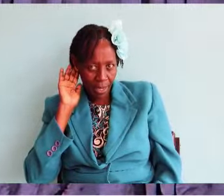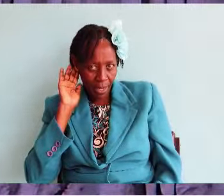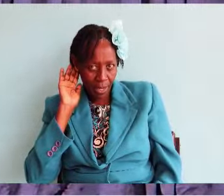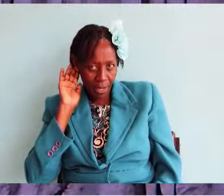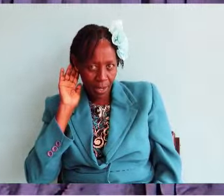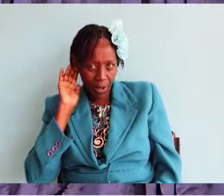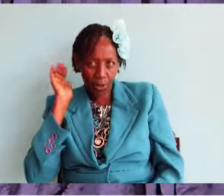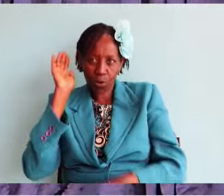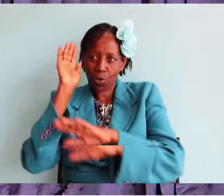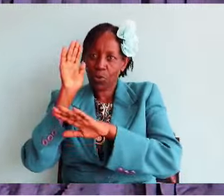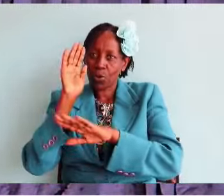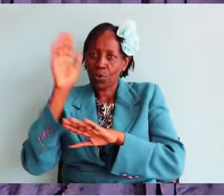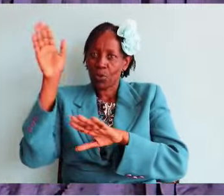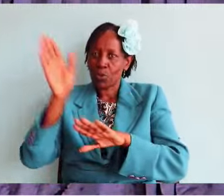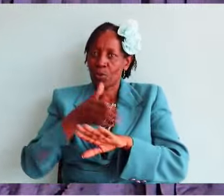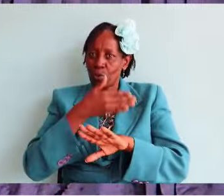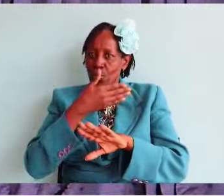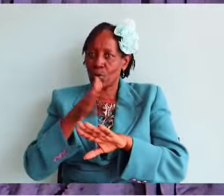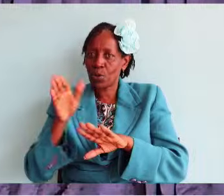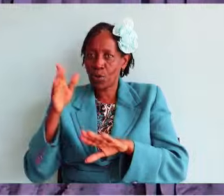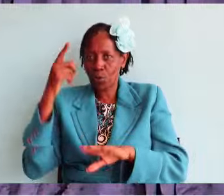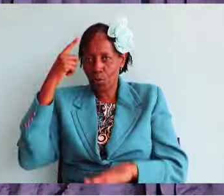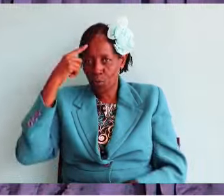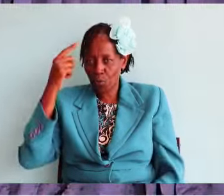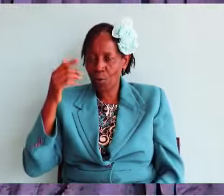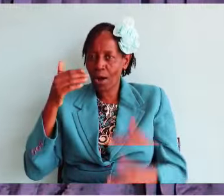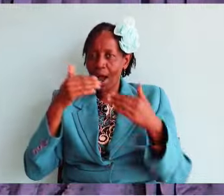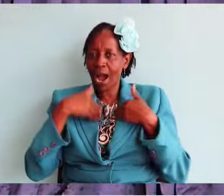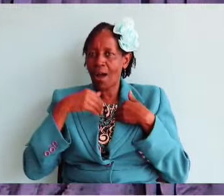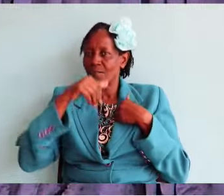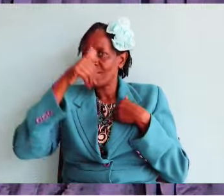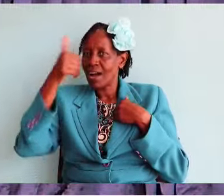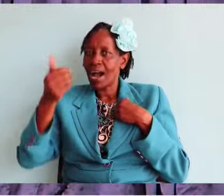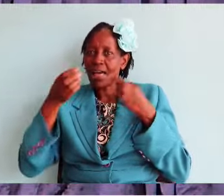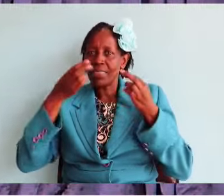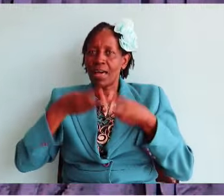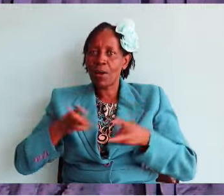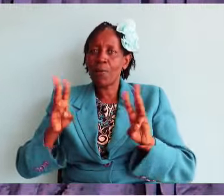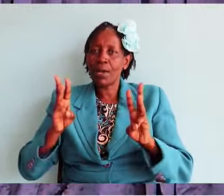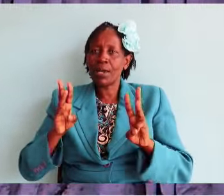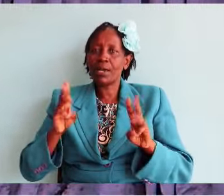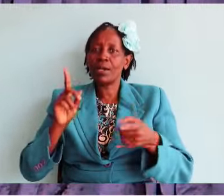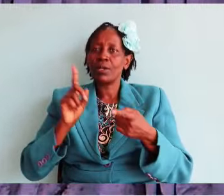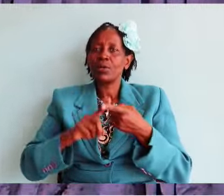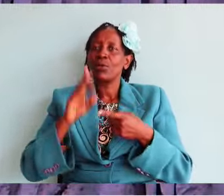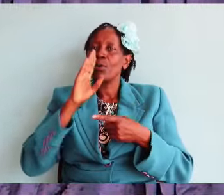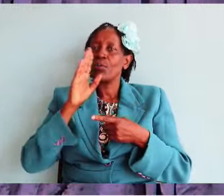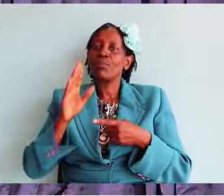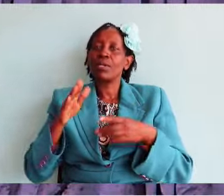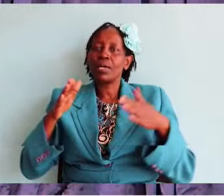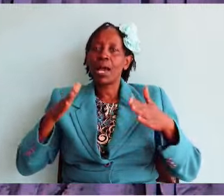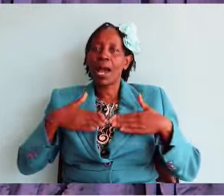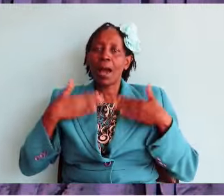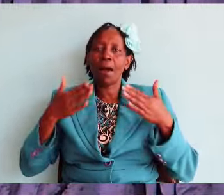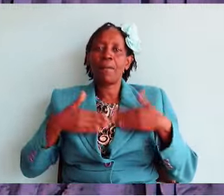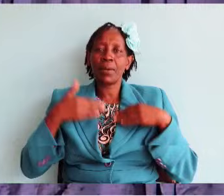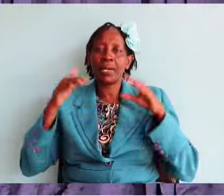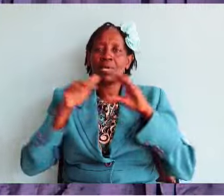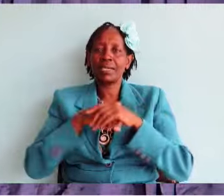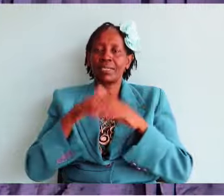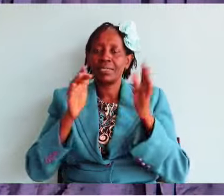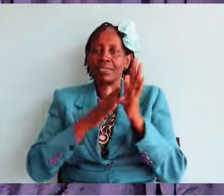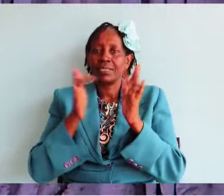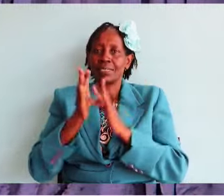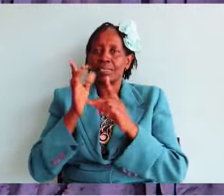say, for there is no other way to be happy in Jesus but to trust and